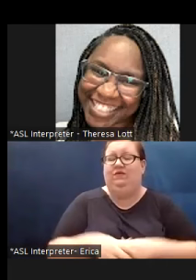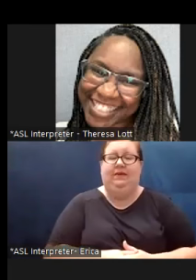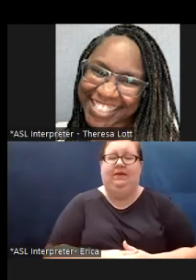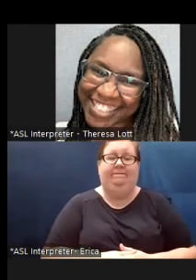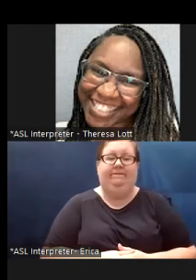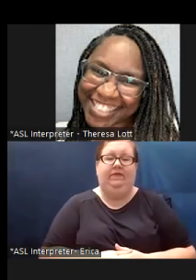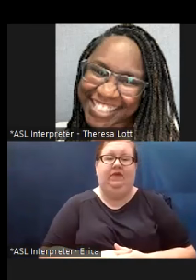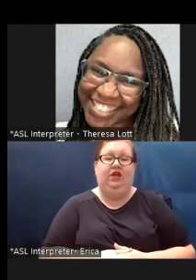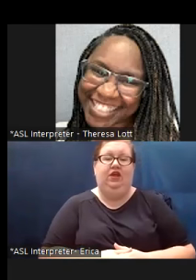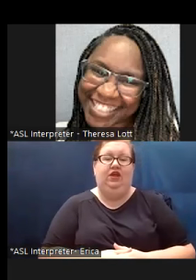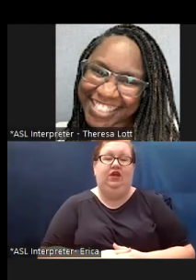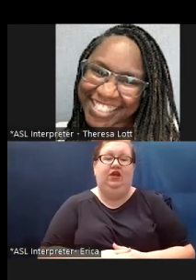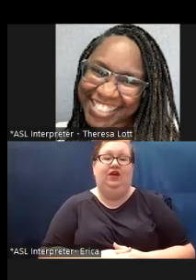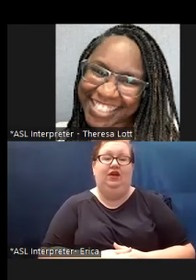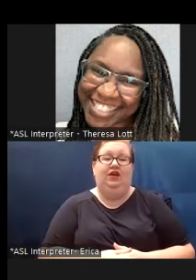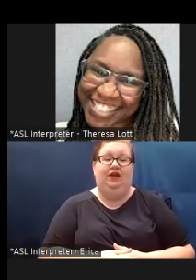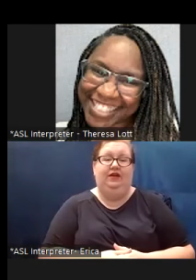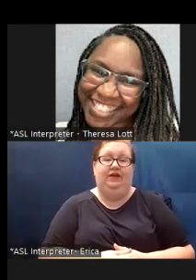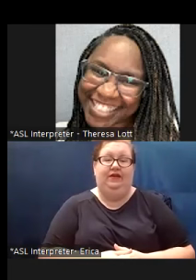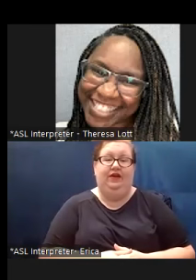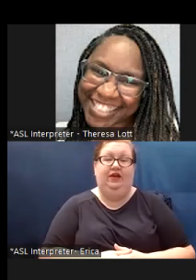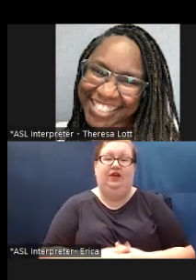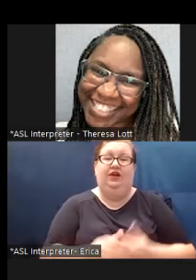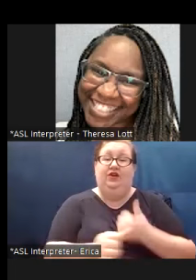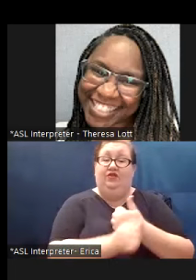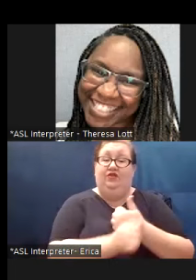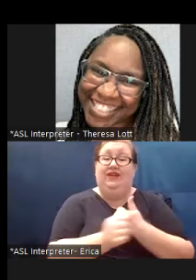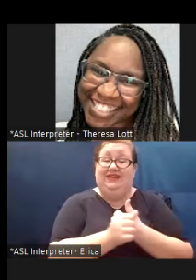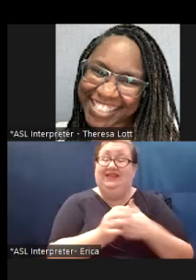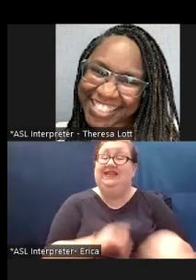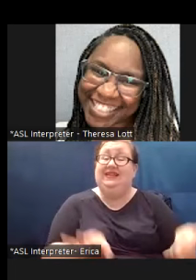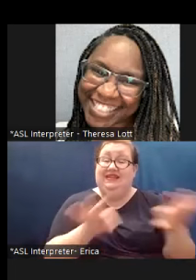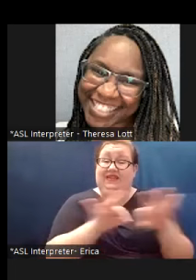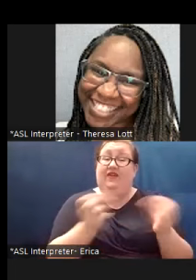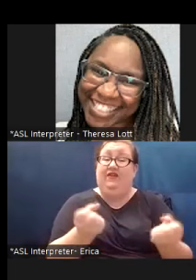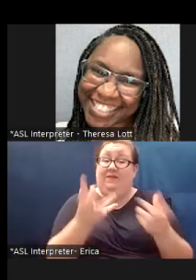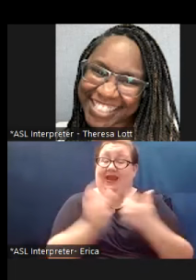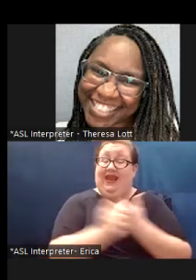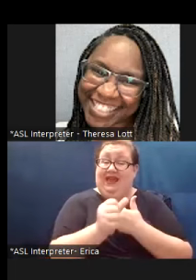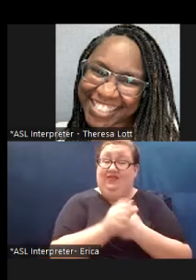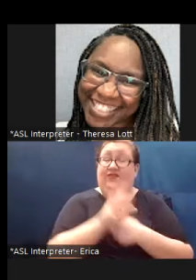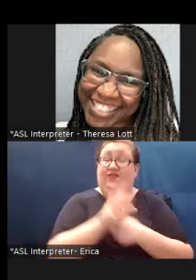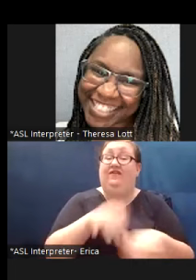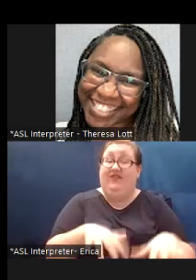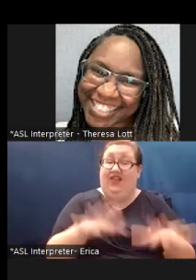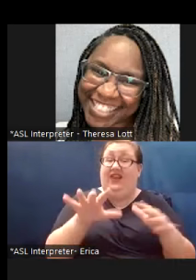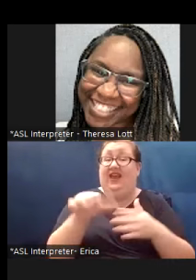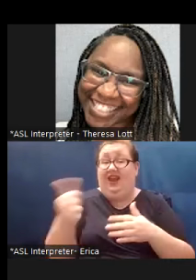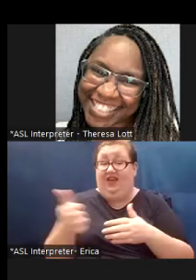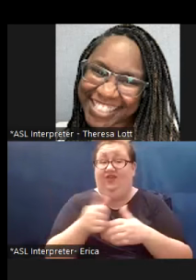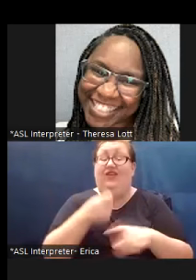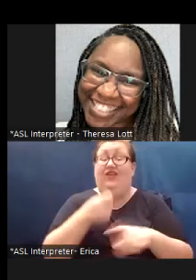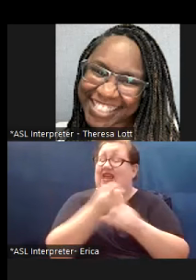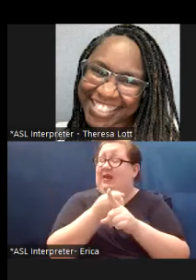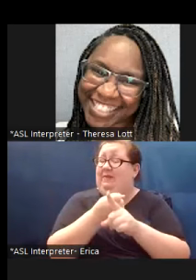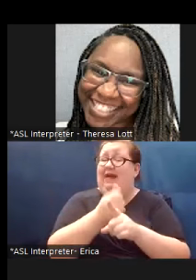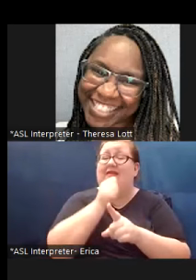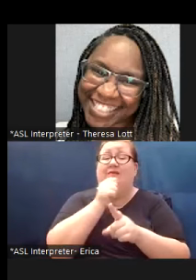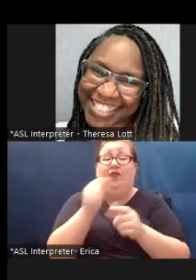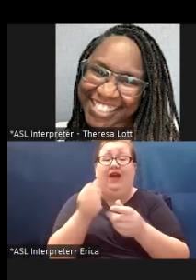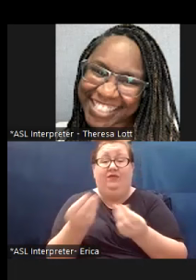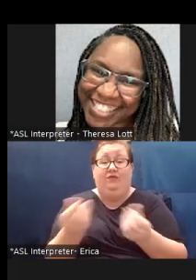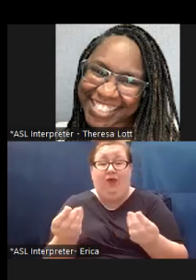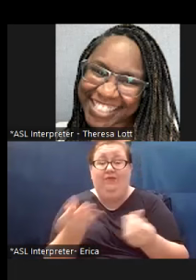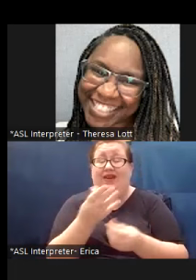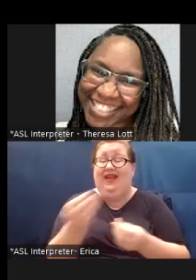Risk is significant from many hazards like flooding, heat, and others, and impacts lots of private property in densely